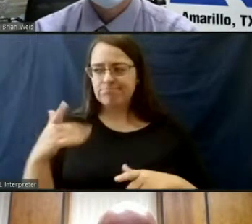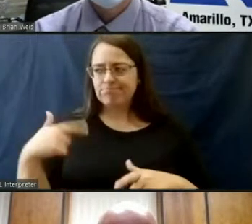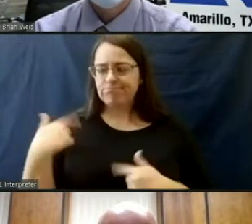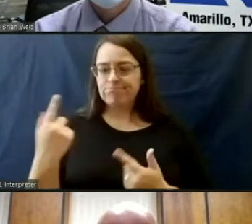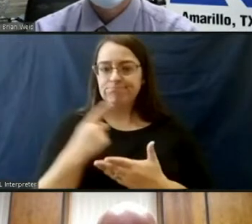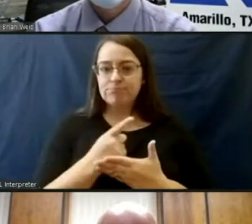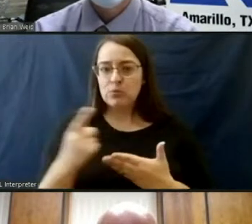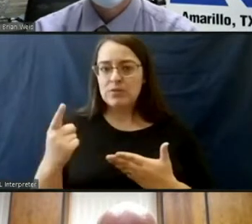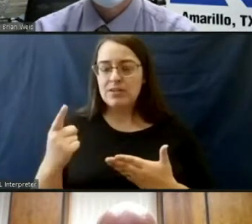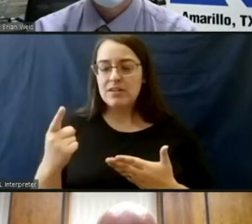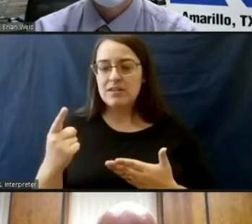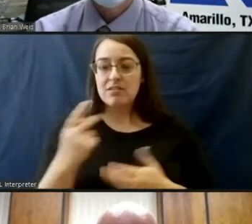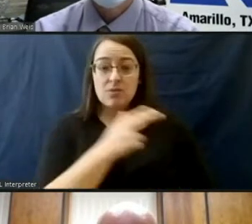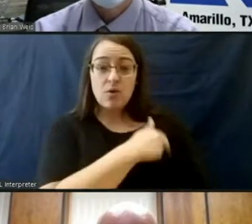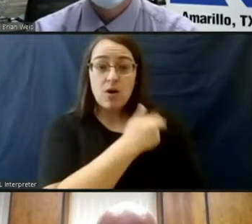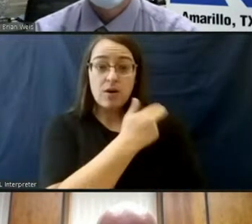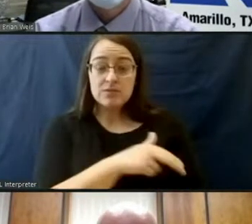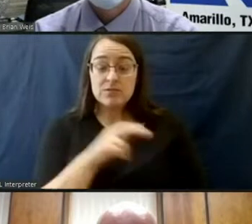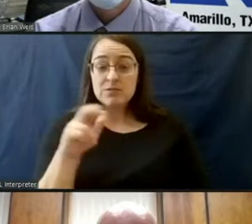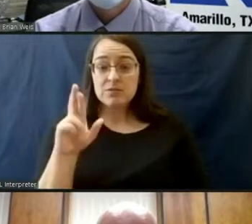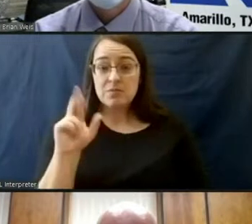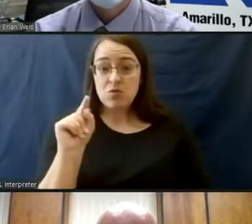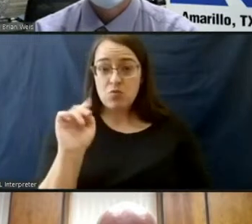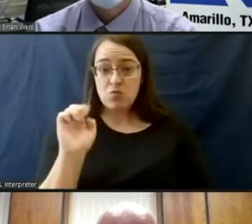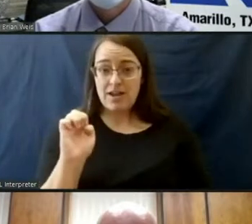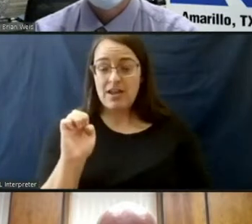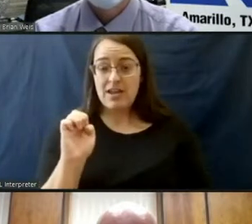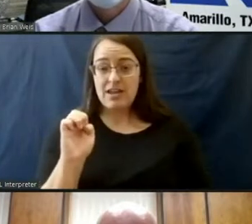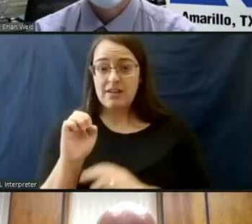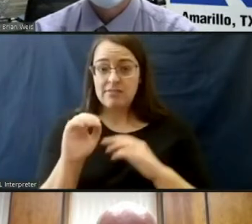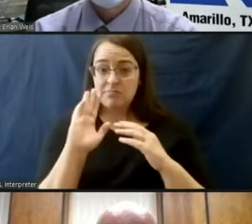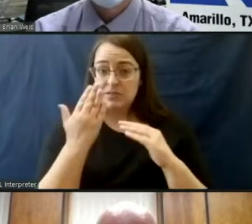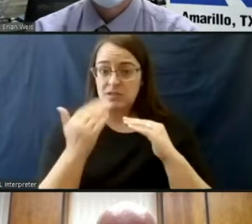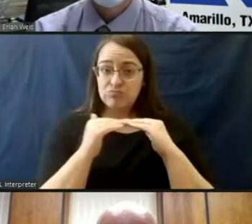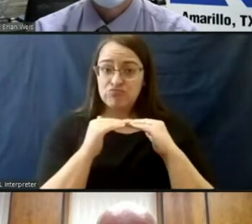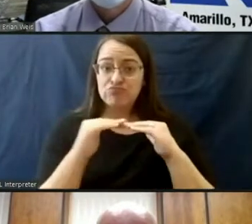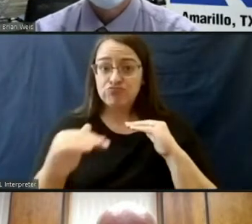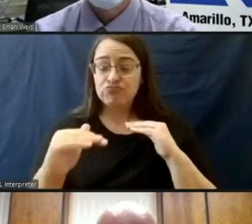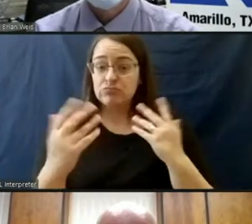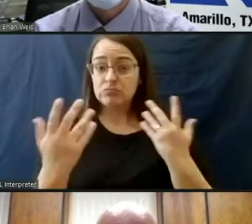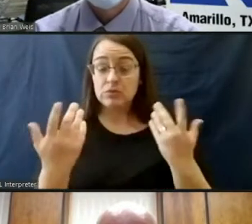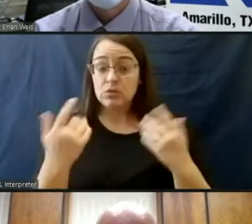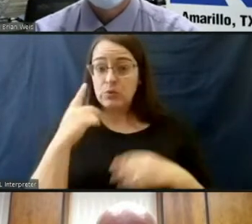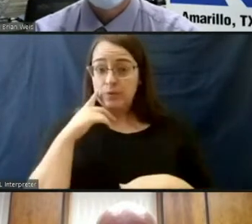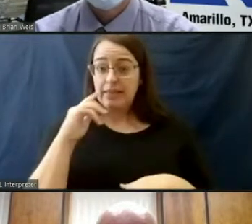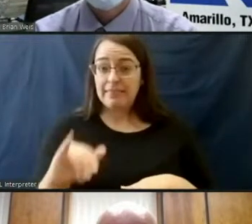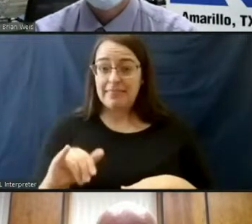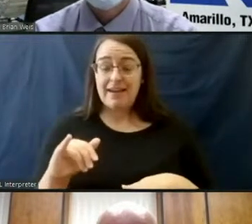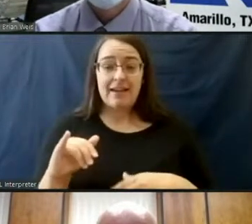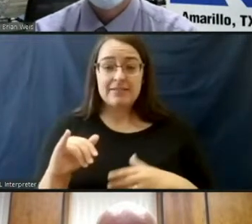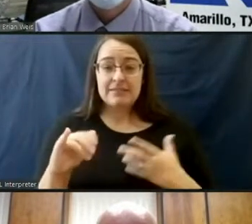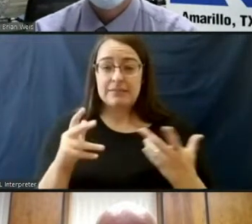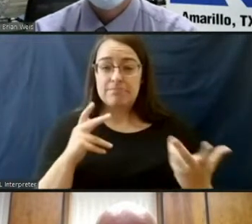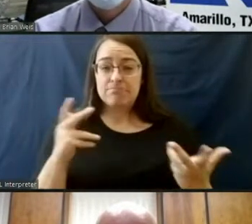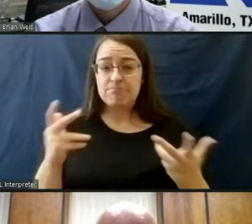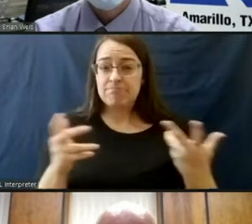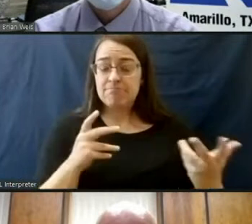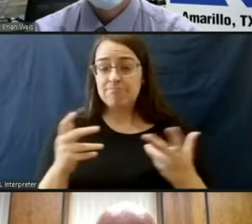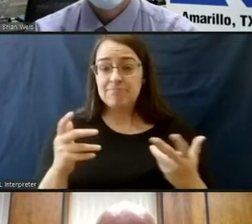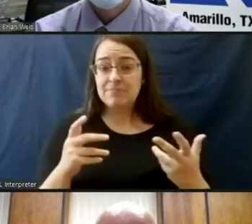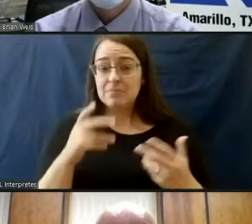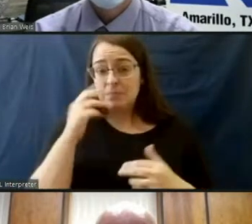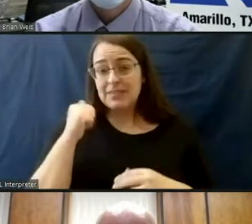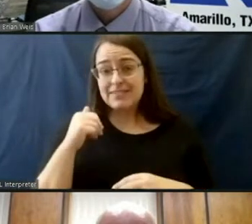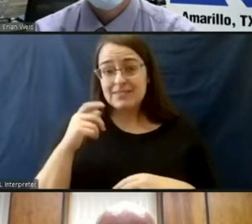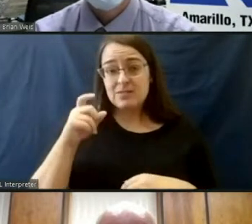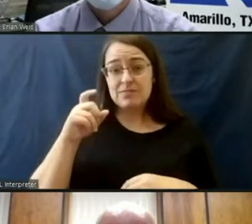or so, our hospitalization rate has leveled out. Do you think that's a matter of maybe the need